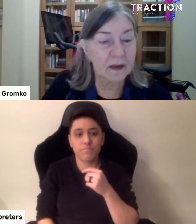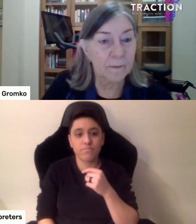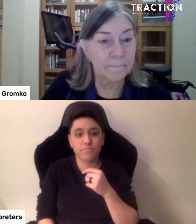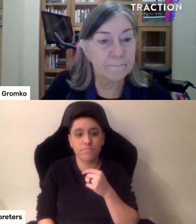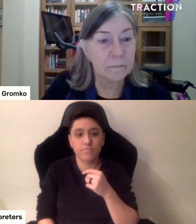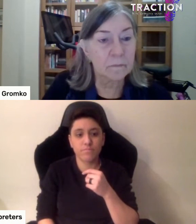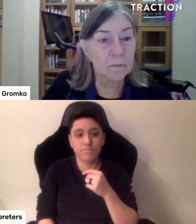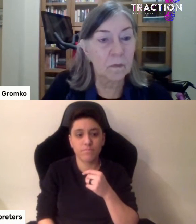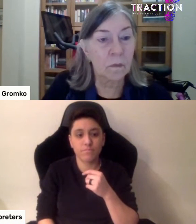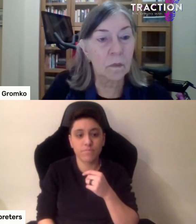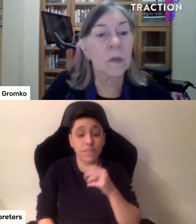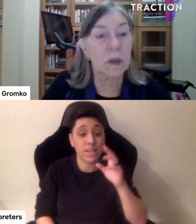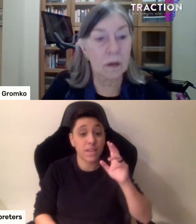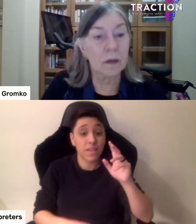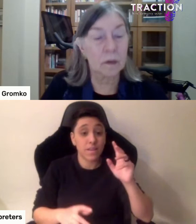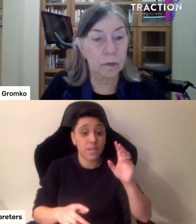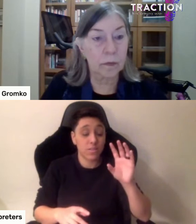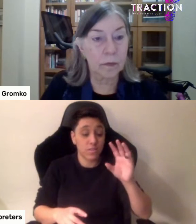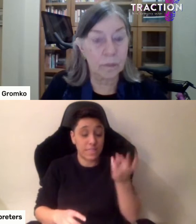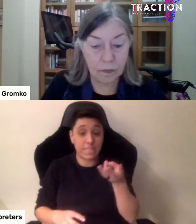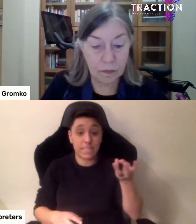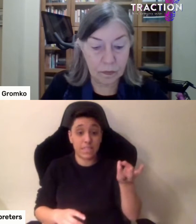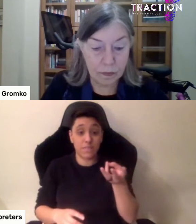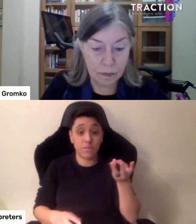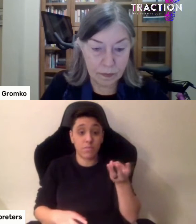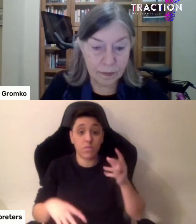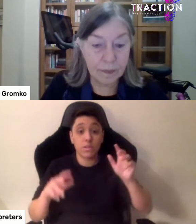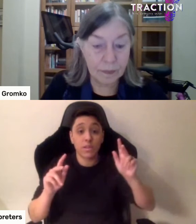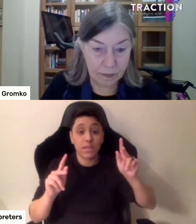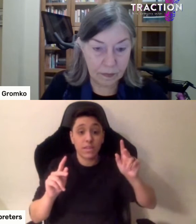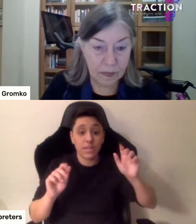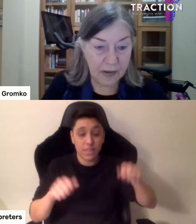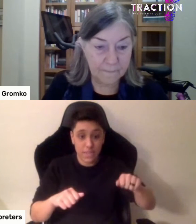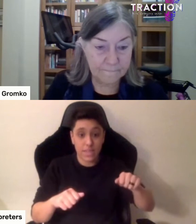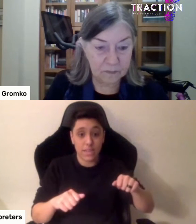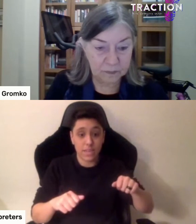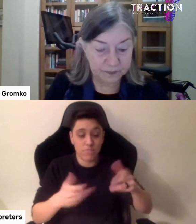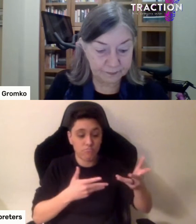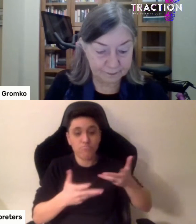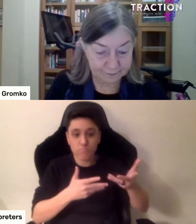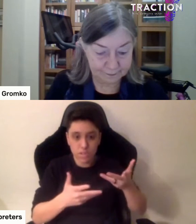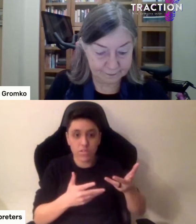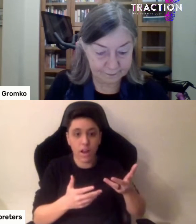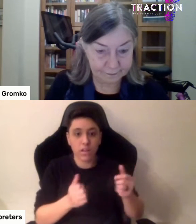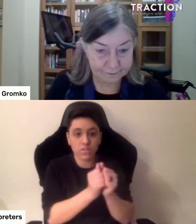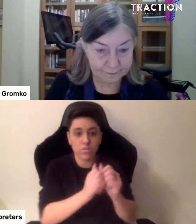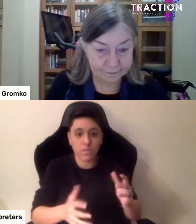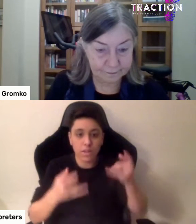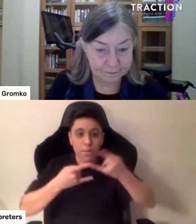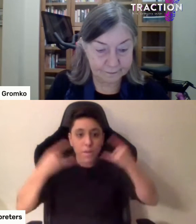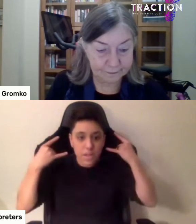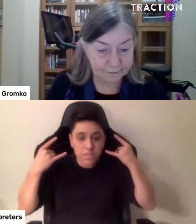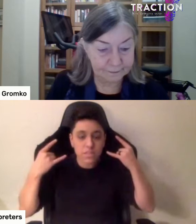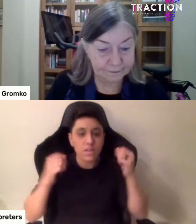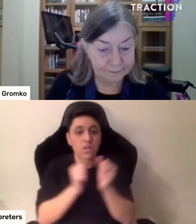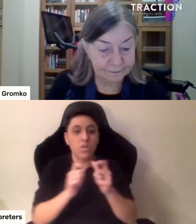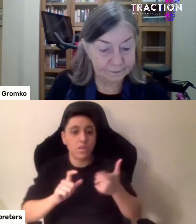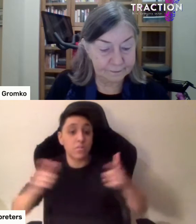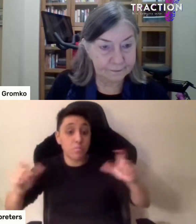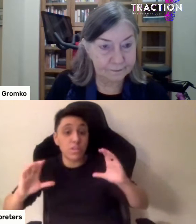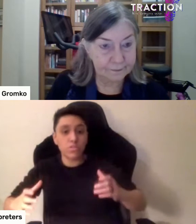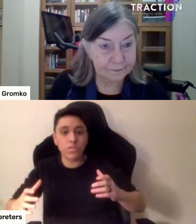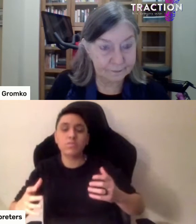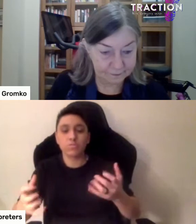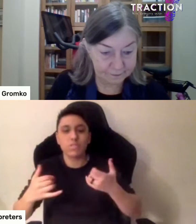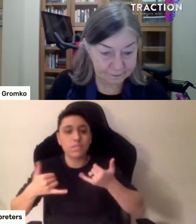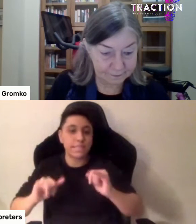six can get together without masks and socialize. For larger groups, you still want to wear masks and stuff. I know that having the vaccine myself and being